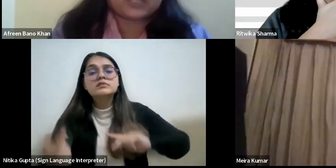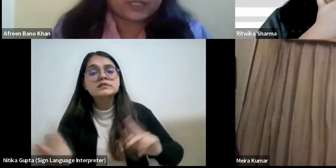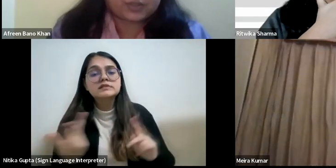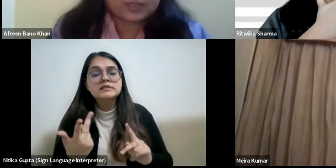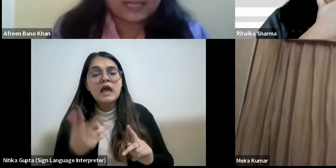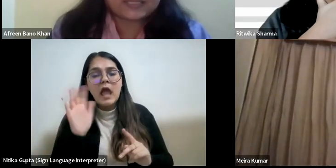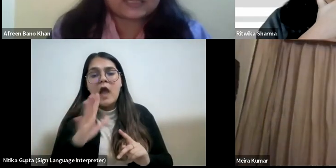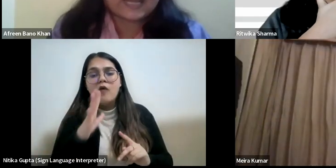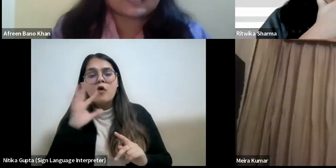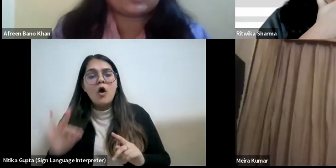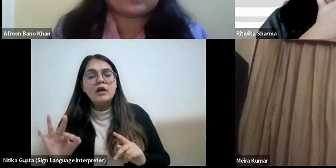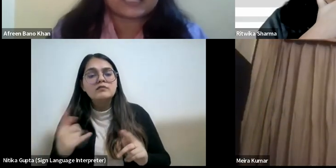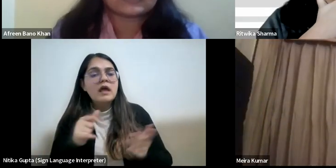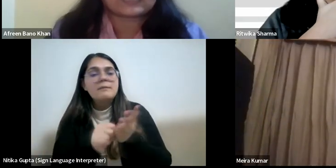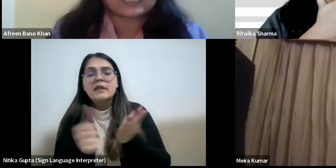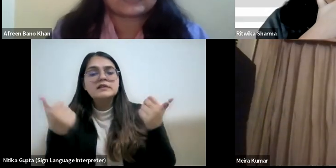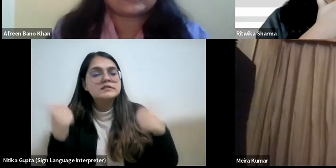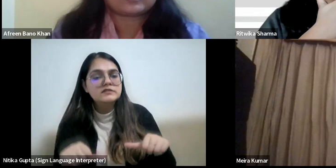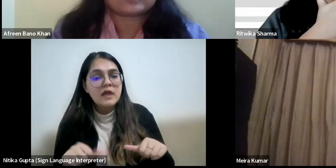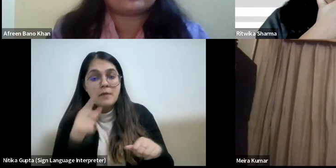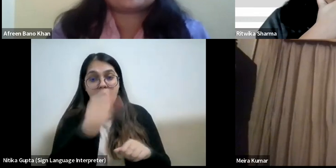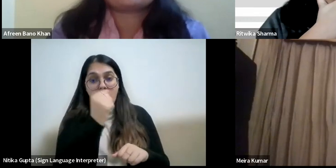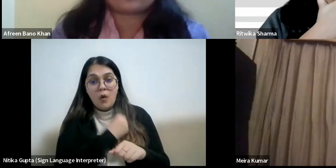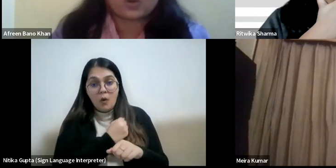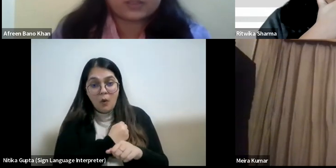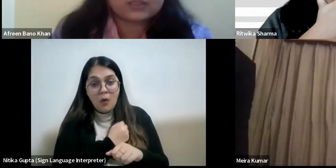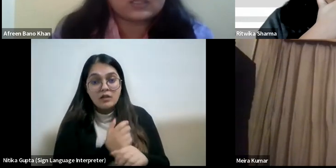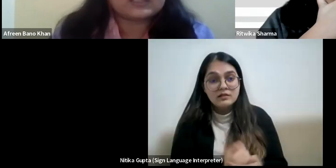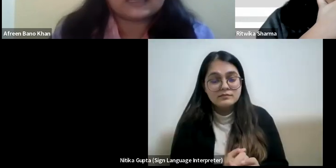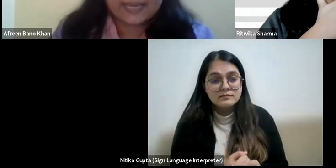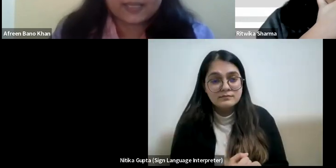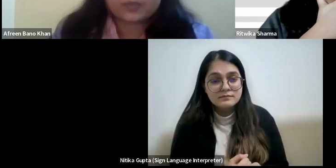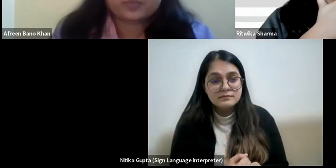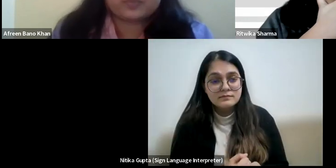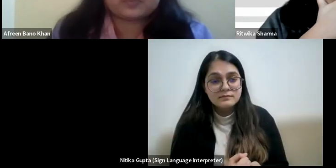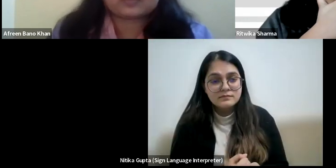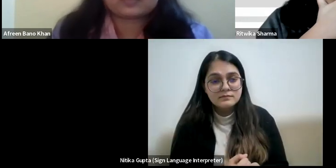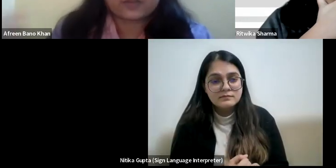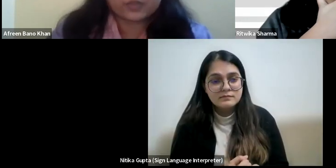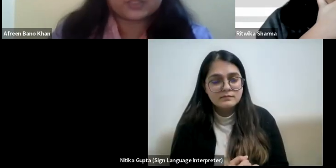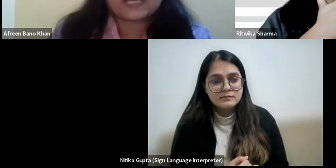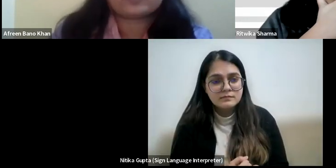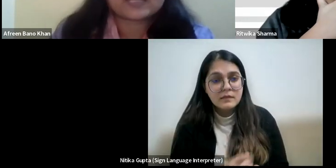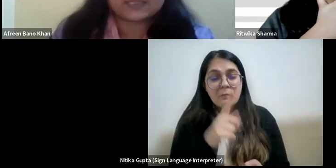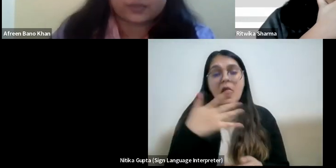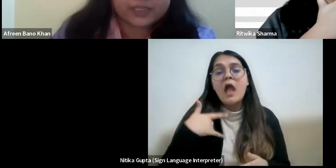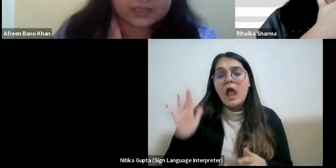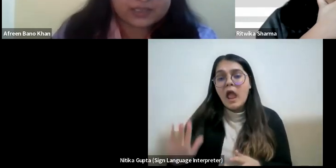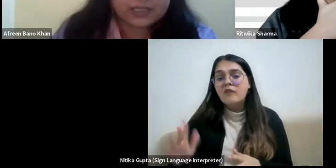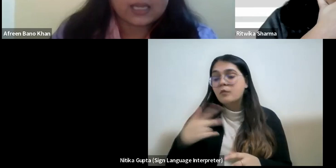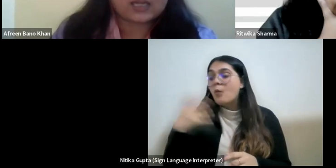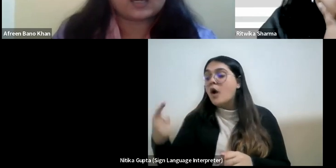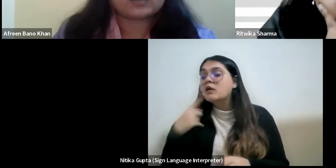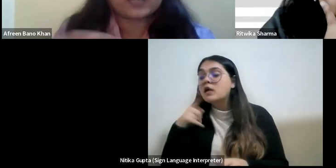tangible implications. And that simply made that I am, first of all, there, available and present in the